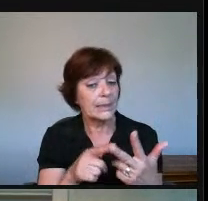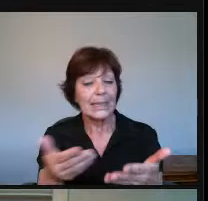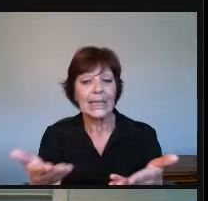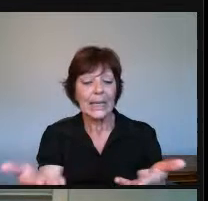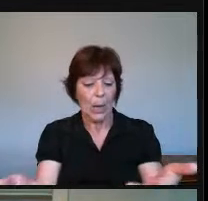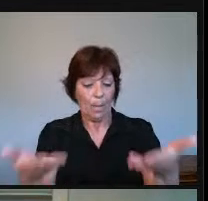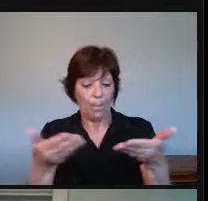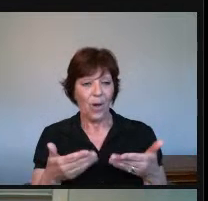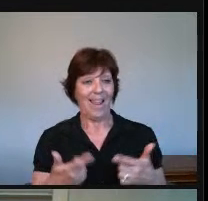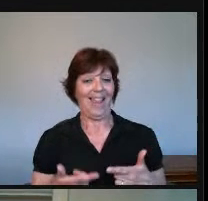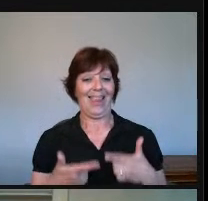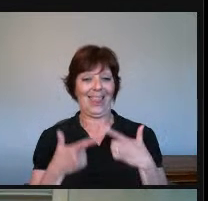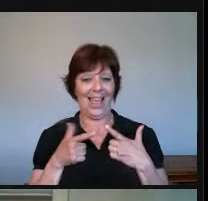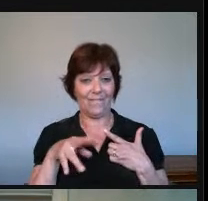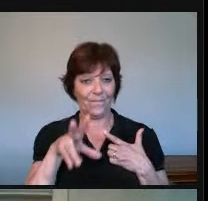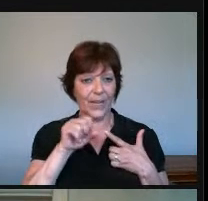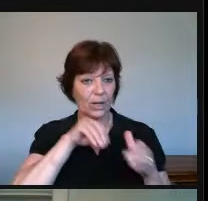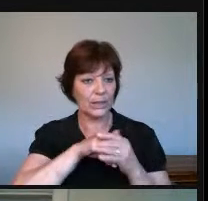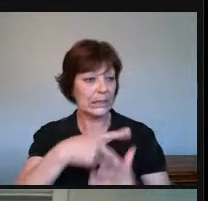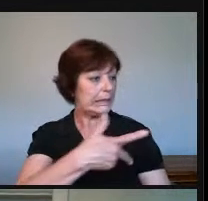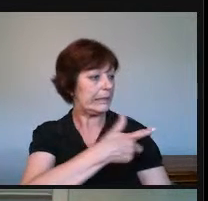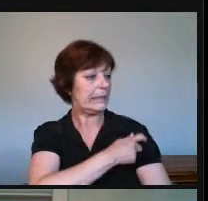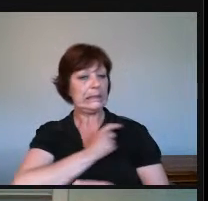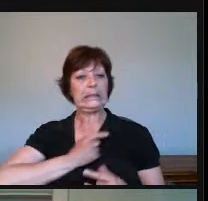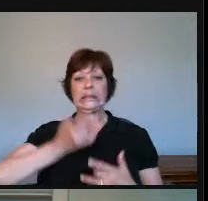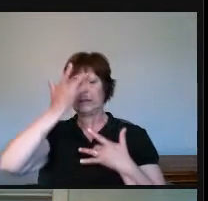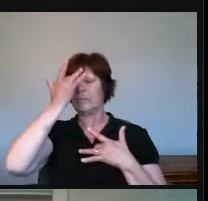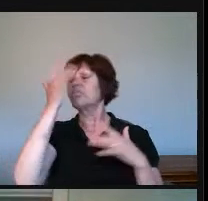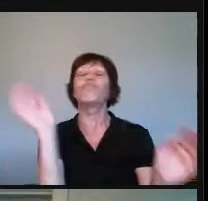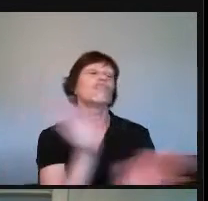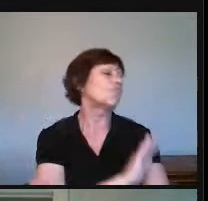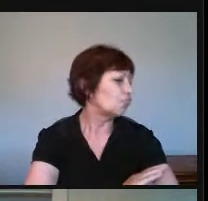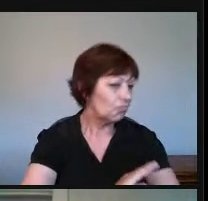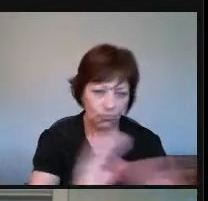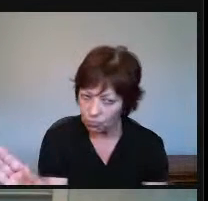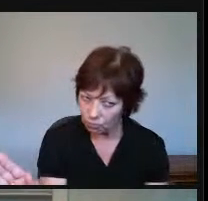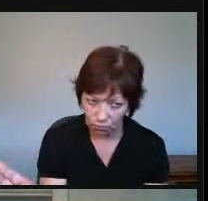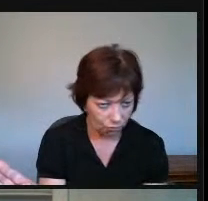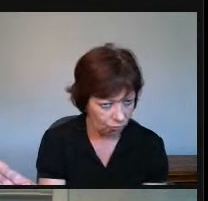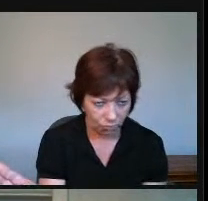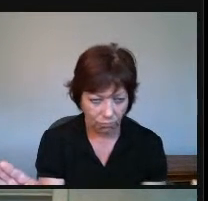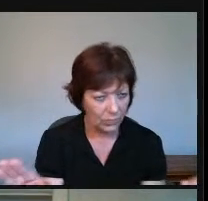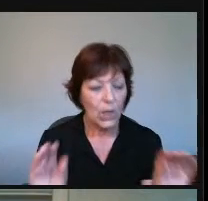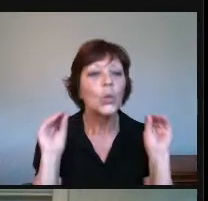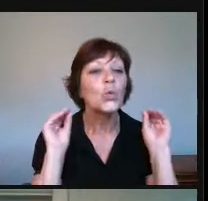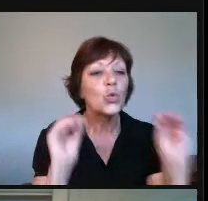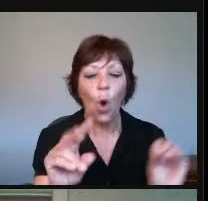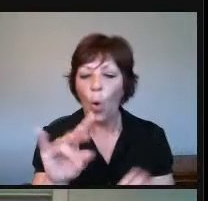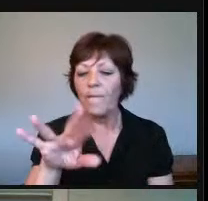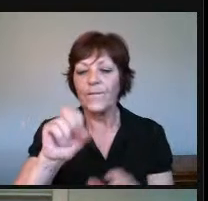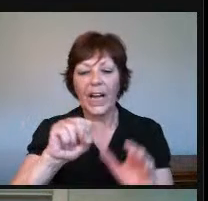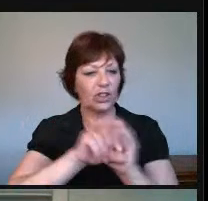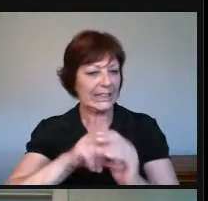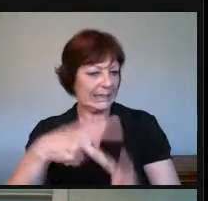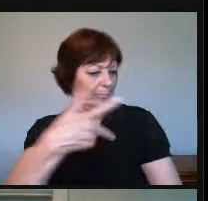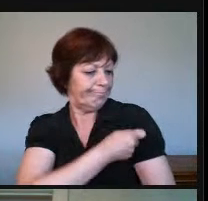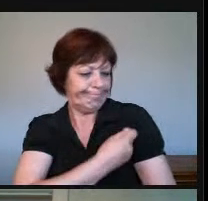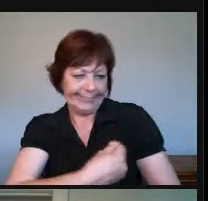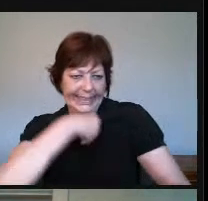any live virus or any intact virus, live virus or intact virus, dead or